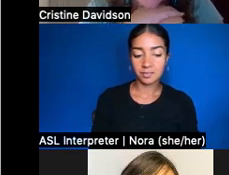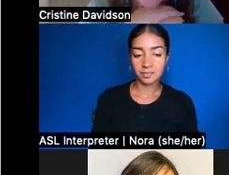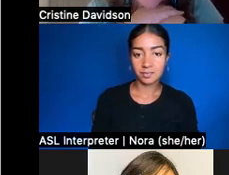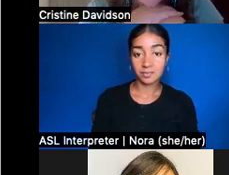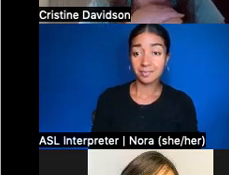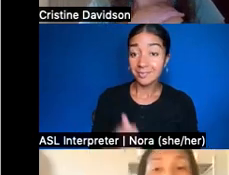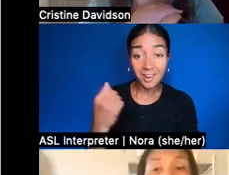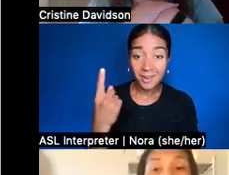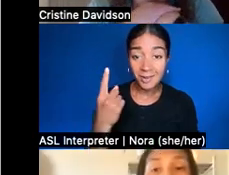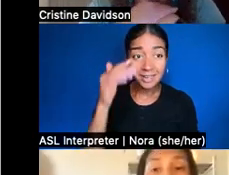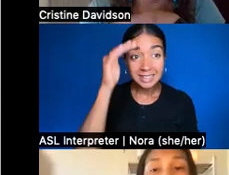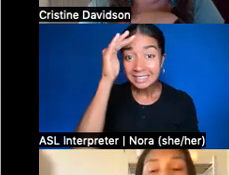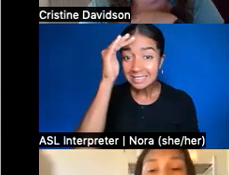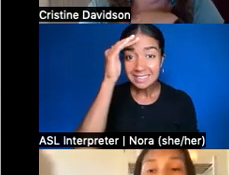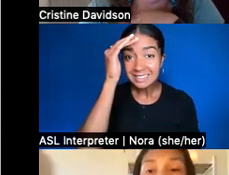Anybody?